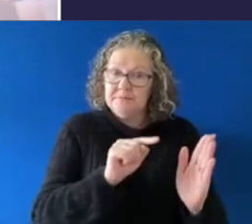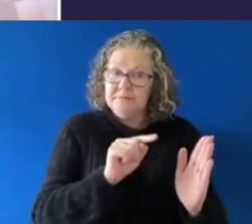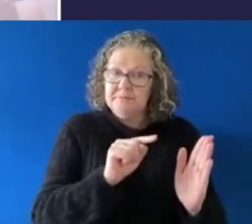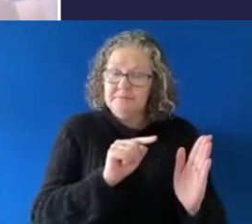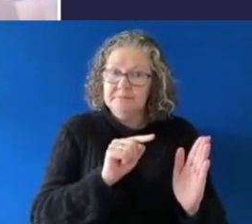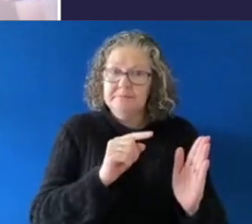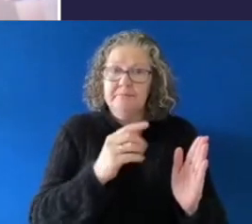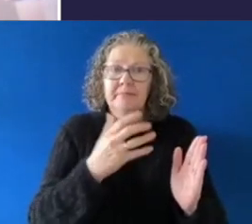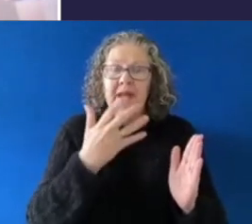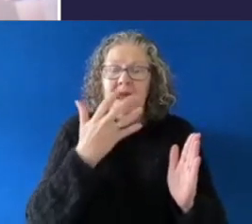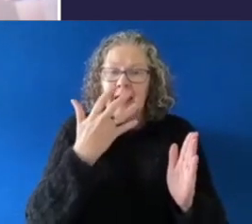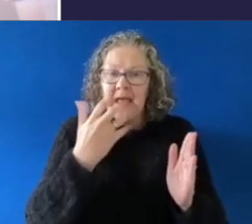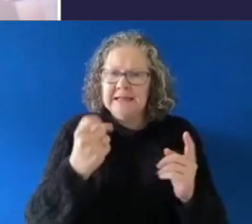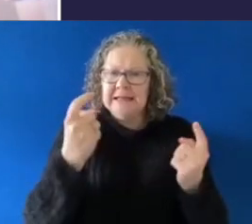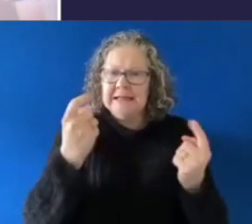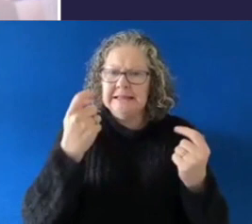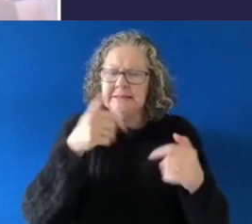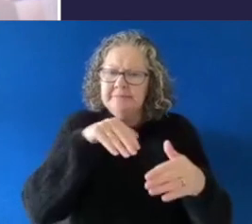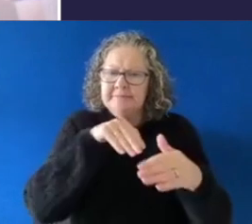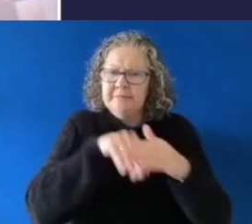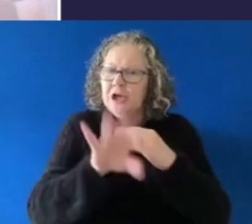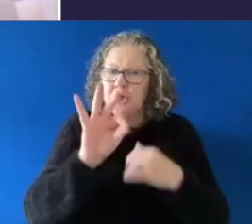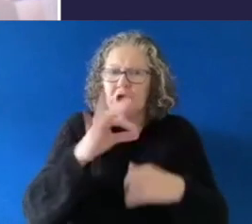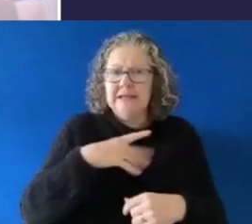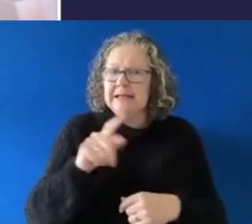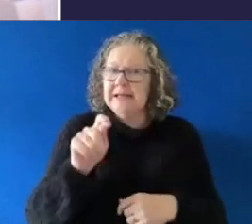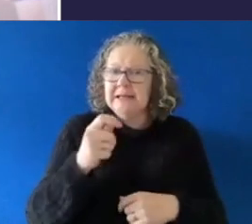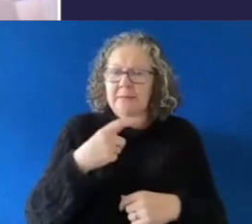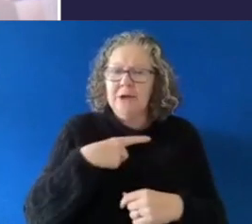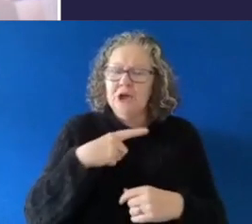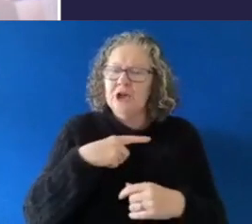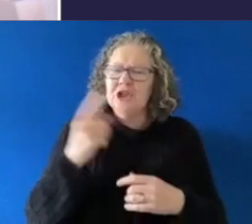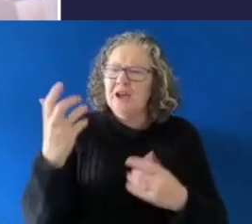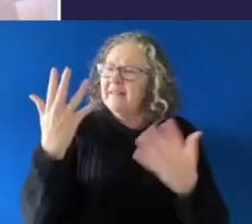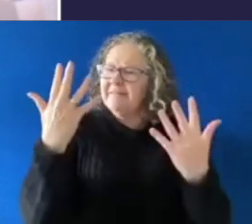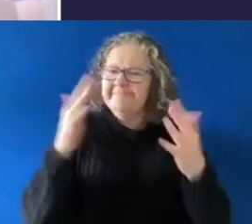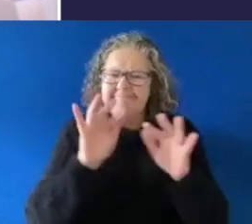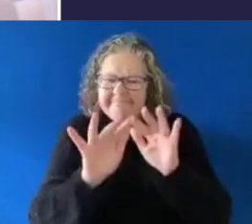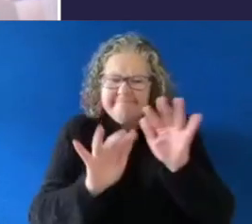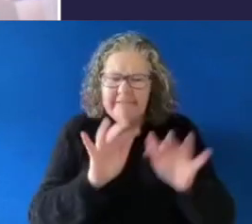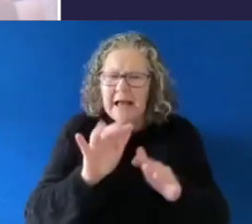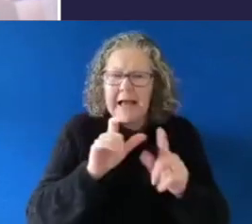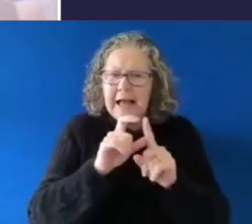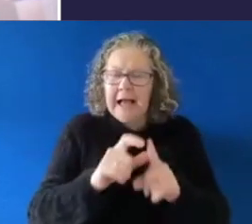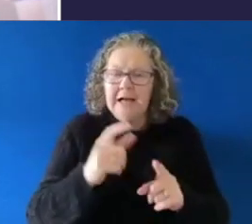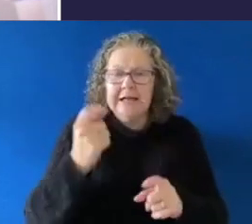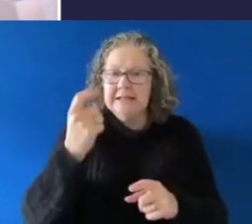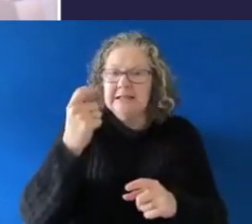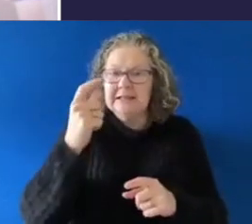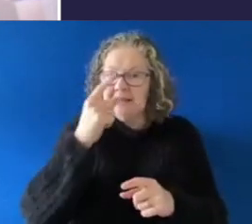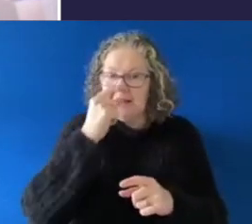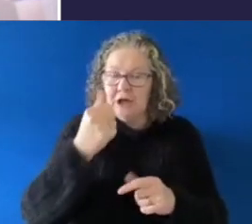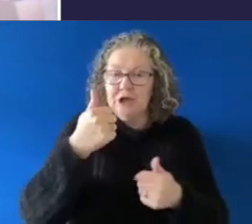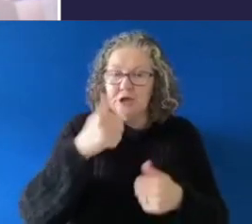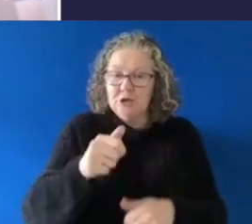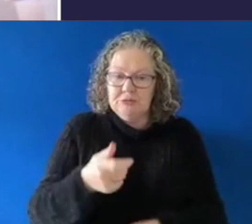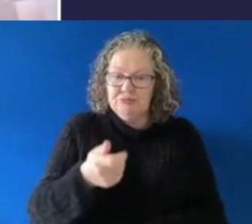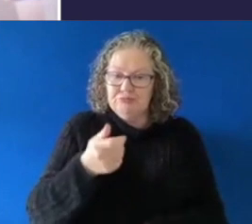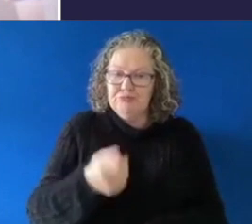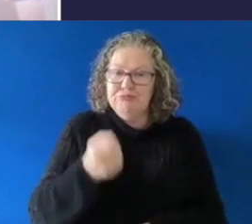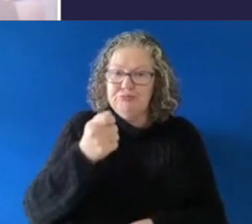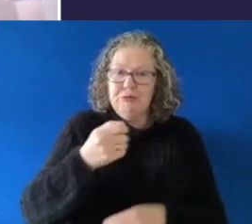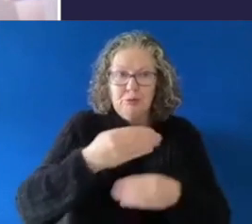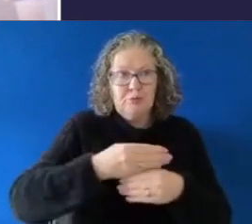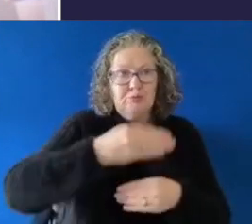has keyless entry, so Jessica has fine motor skill issues, so that was important that she just uses the garage door remote to get herself into